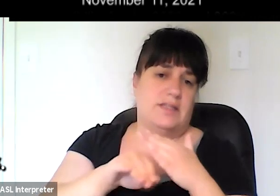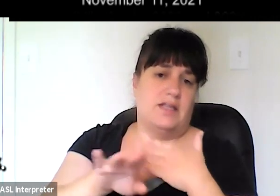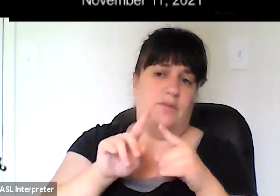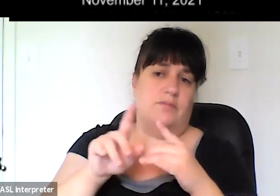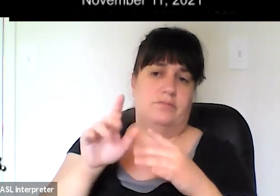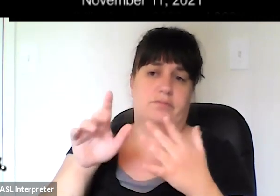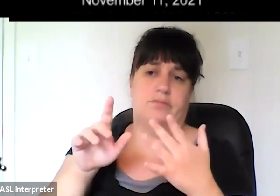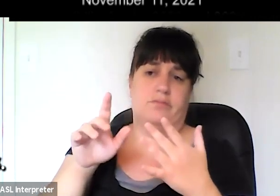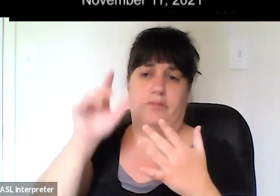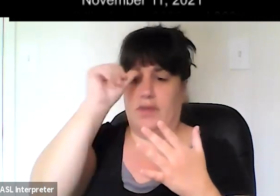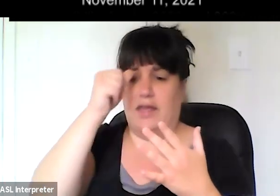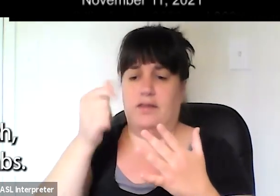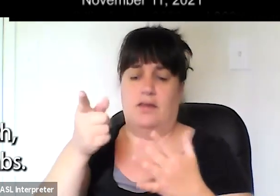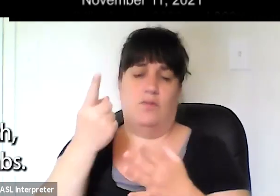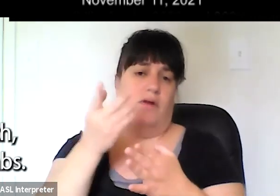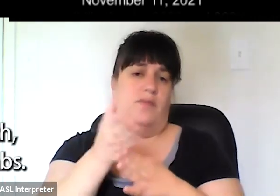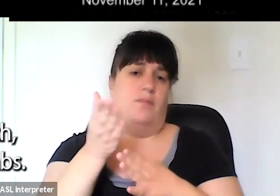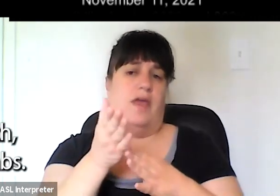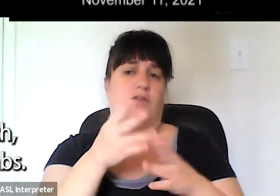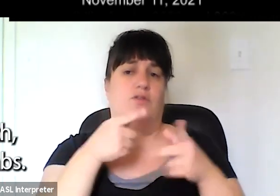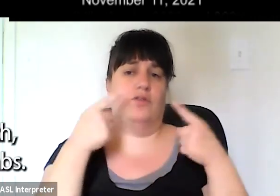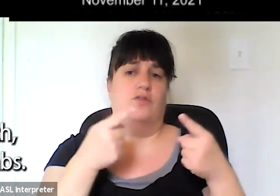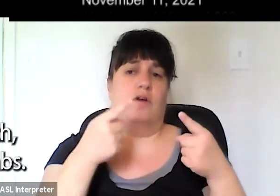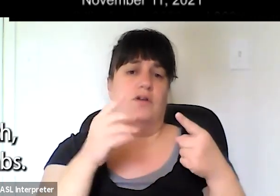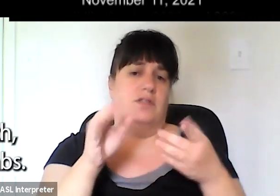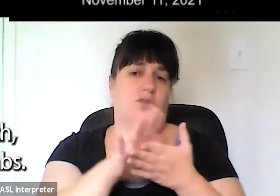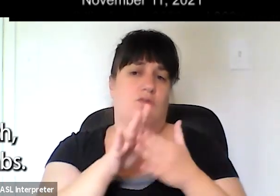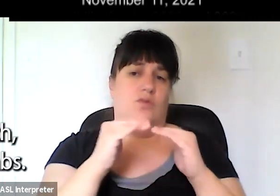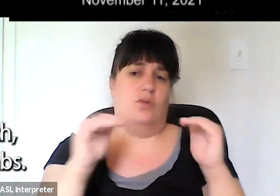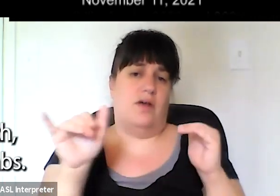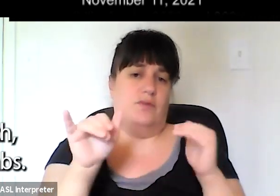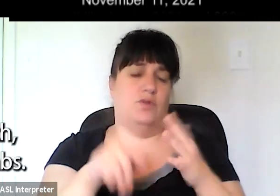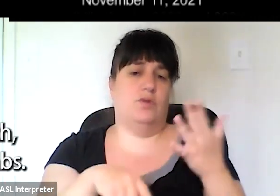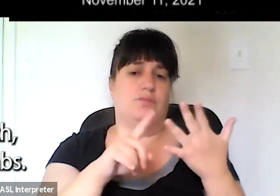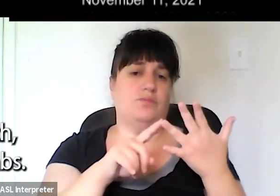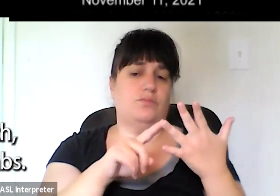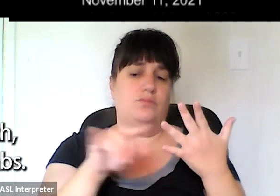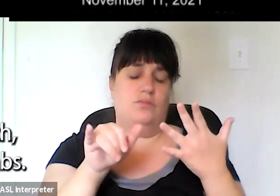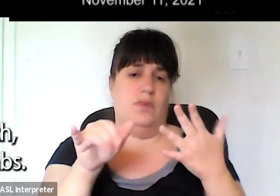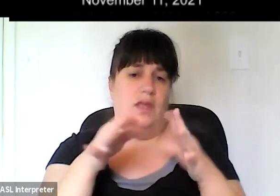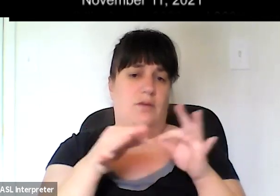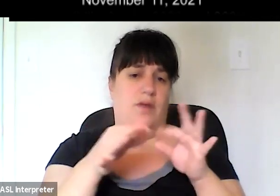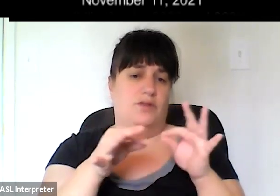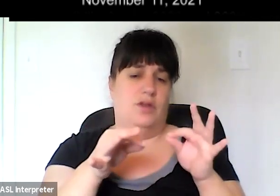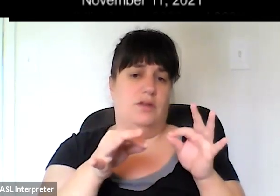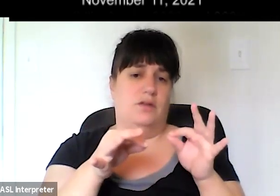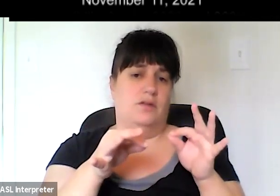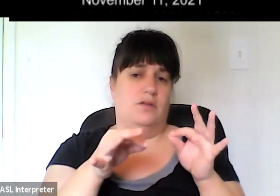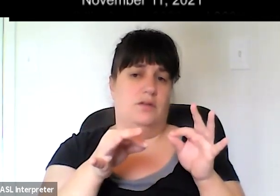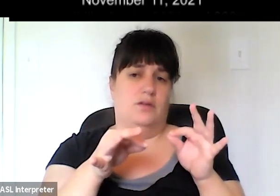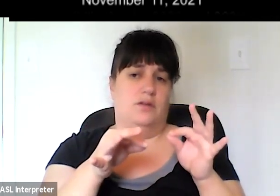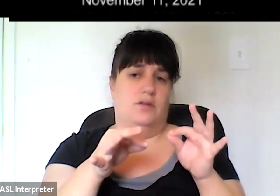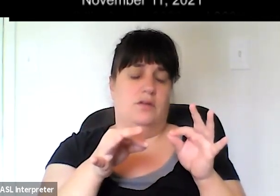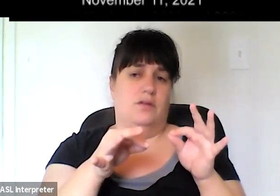this is one of the major struggles, even down at the school level. Fourth, like I mentioned, participation in labs. I